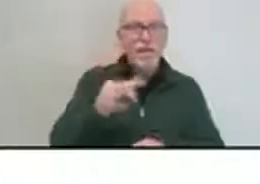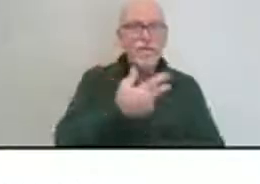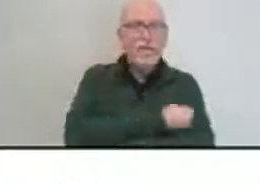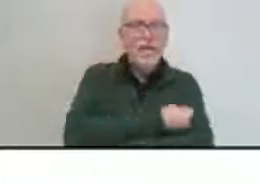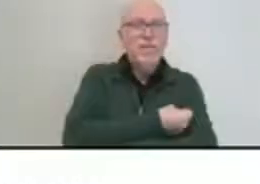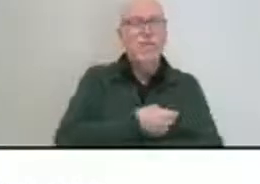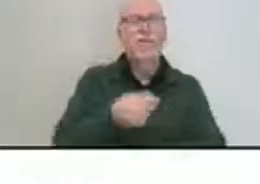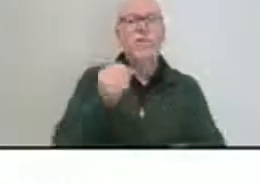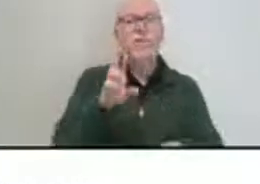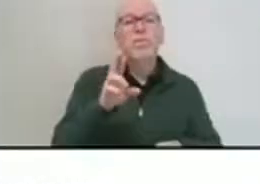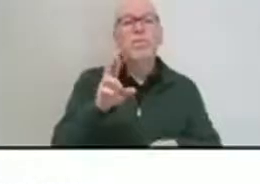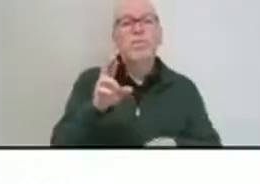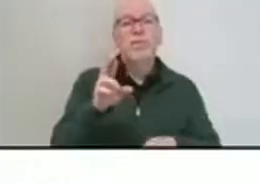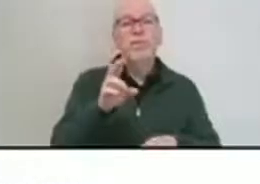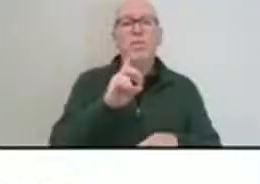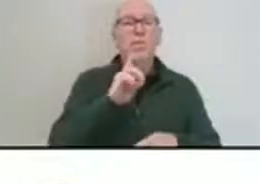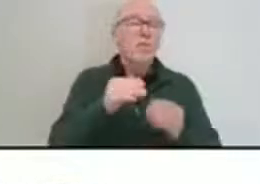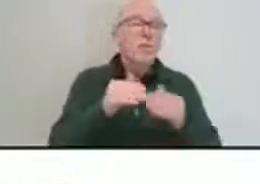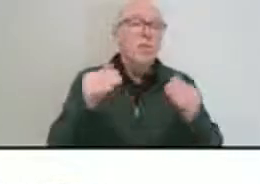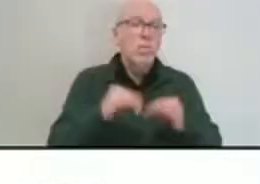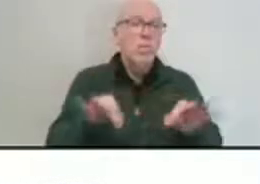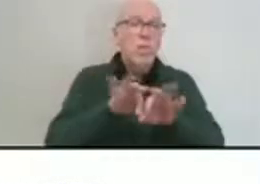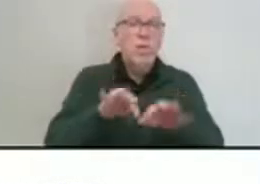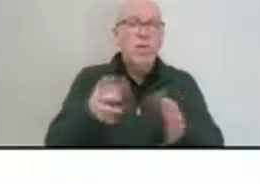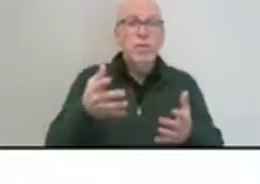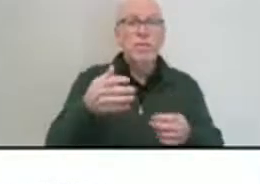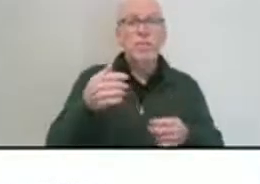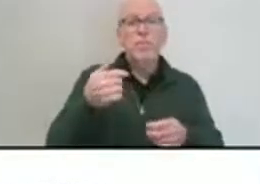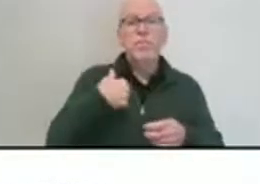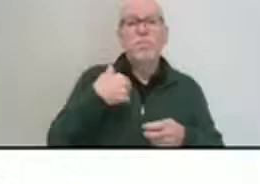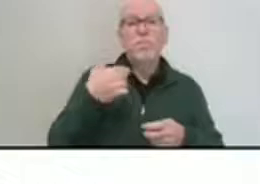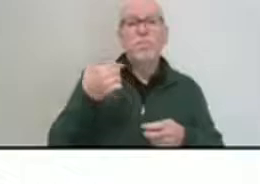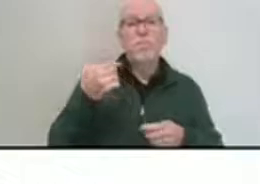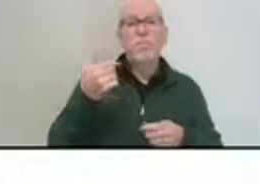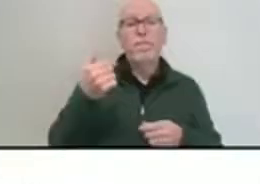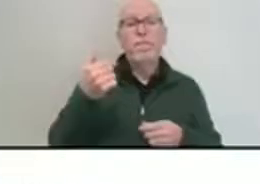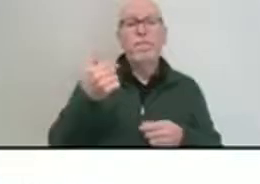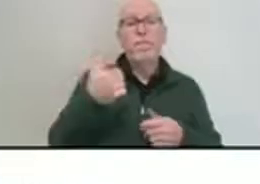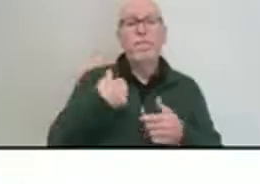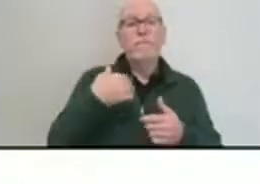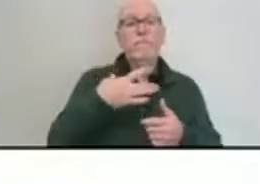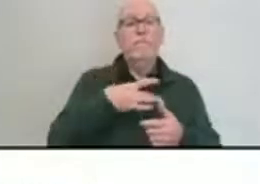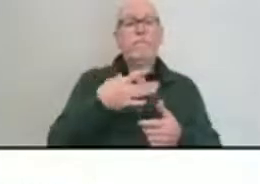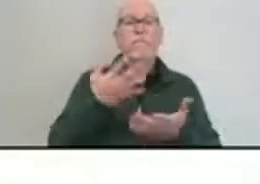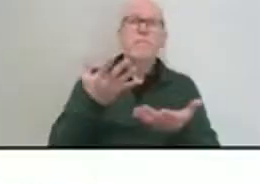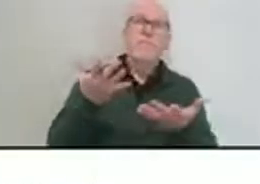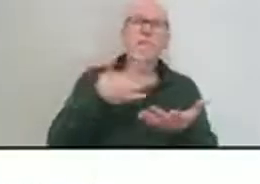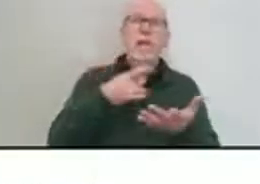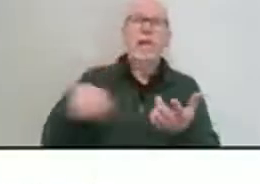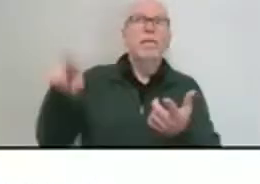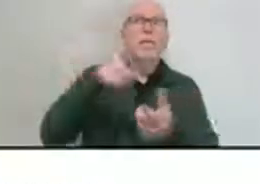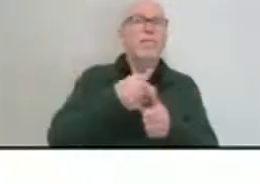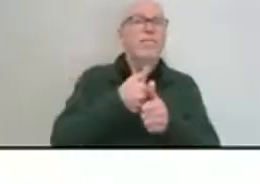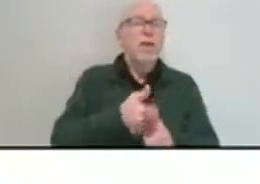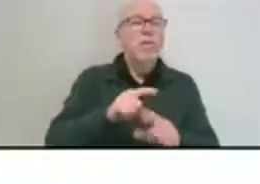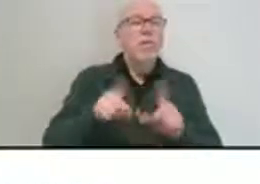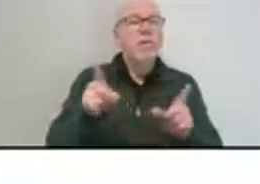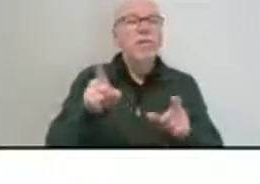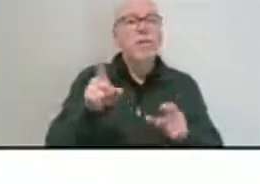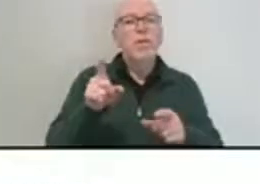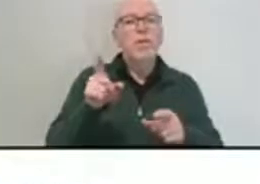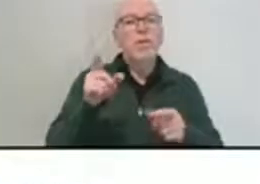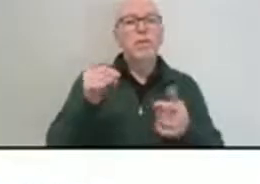captures 91% of Hoosiers who have more than one illness and makes over half of Indiana's classroom teachers eligible